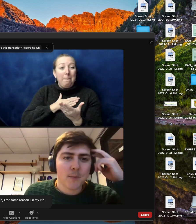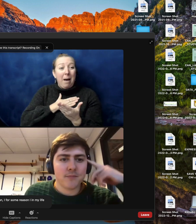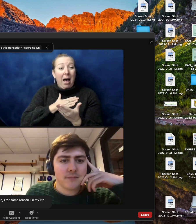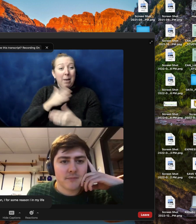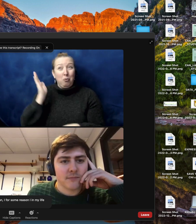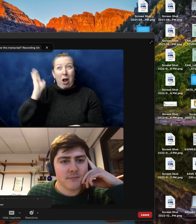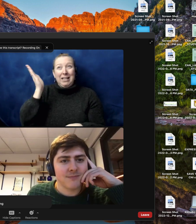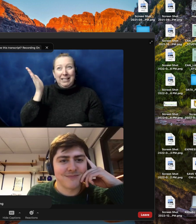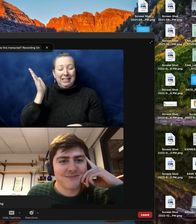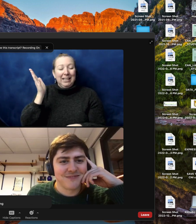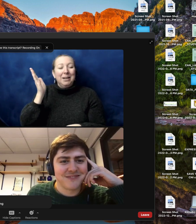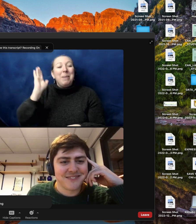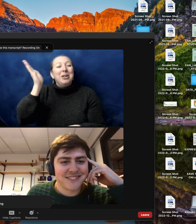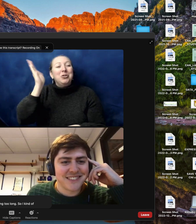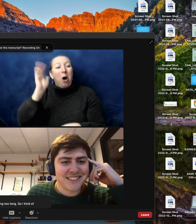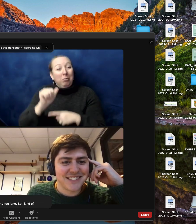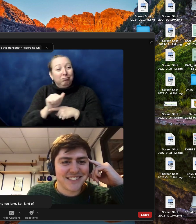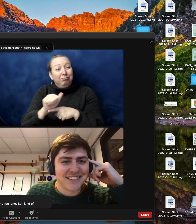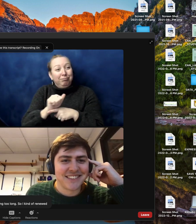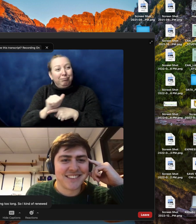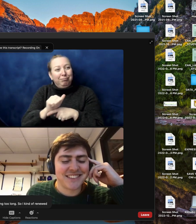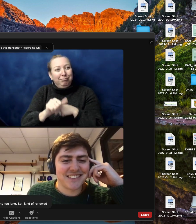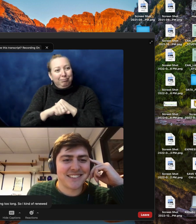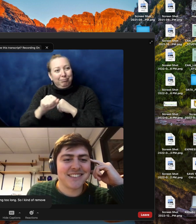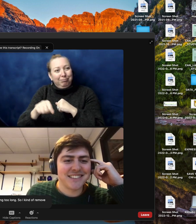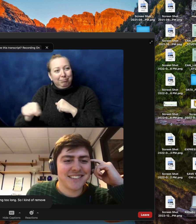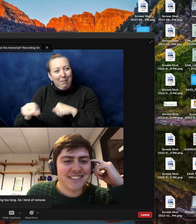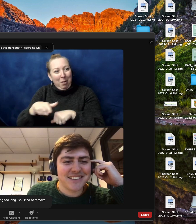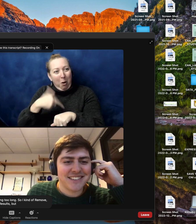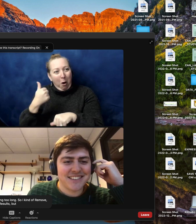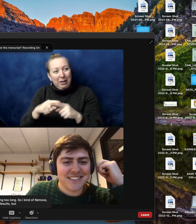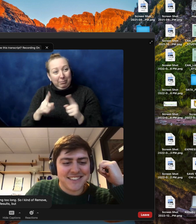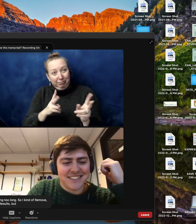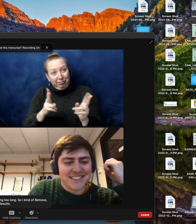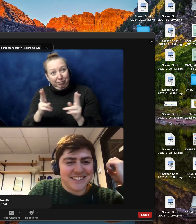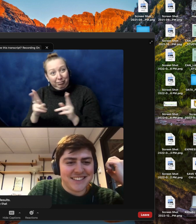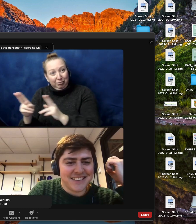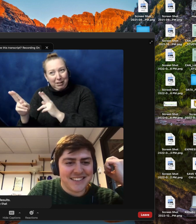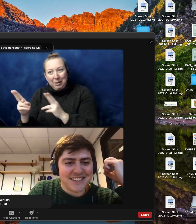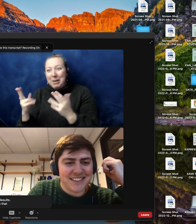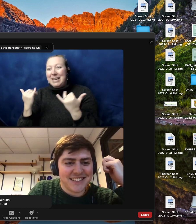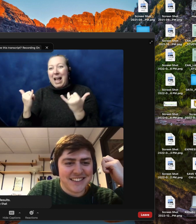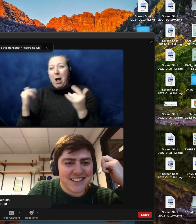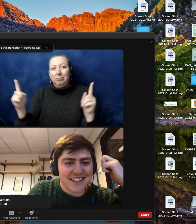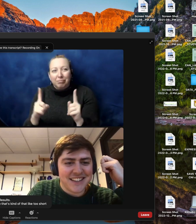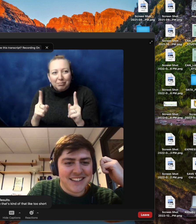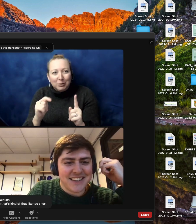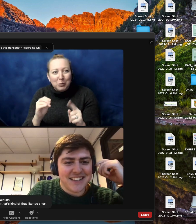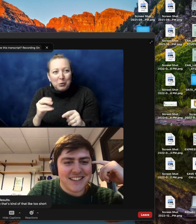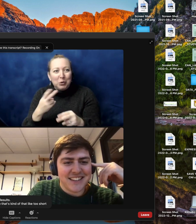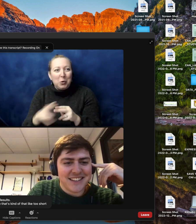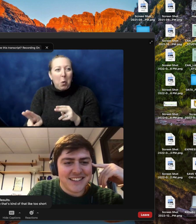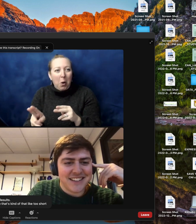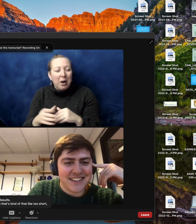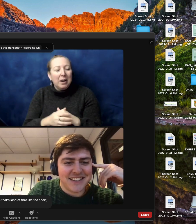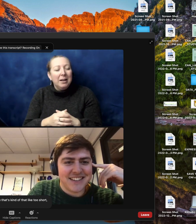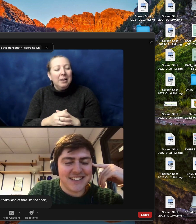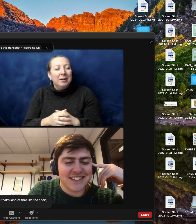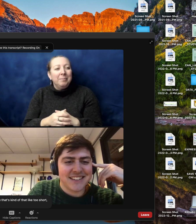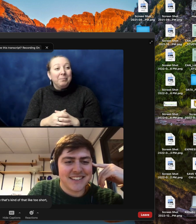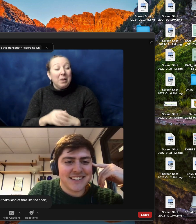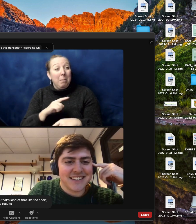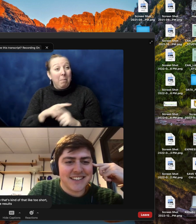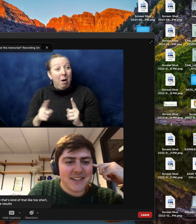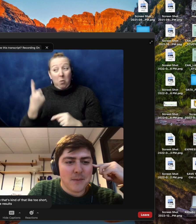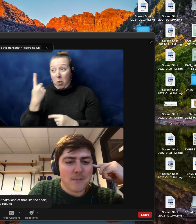getting too long, so I kind of removed some of the like results, but now I feel like that kind of got like too short. But one of the like results